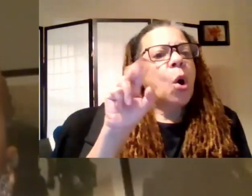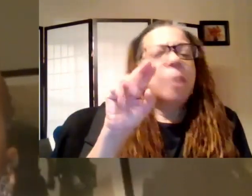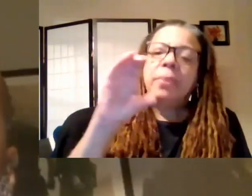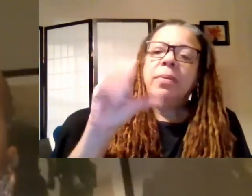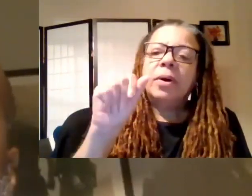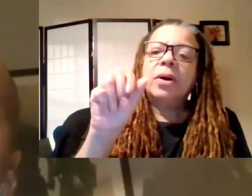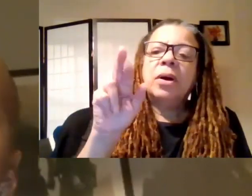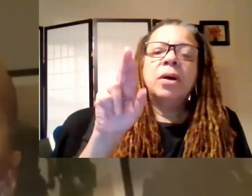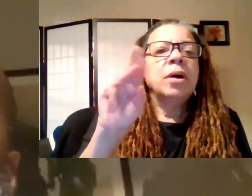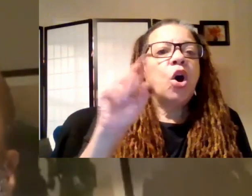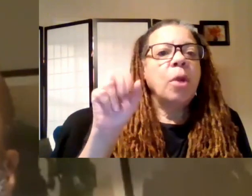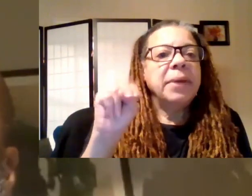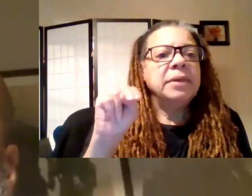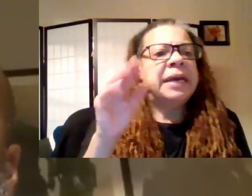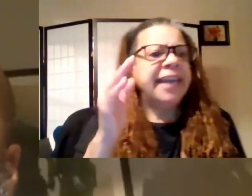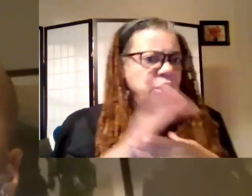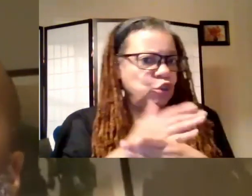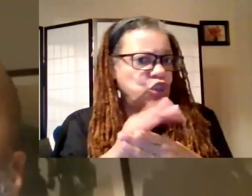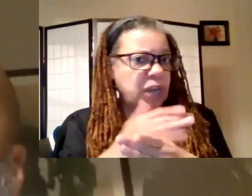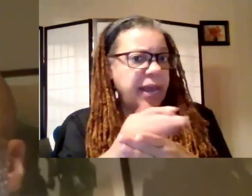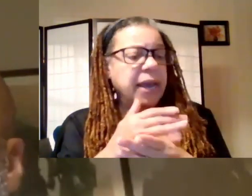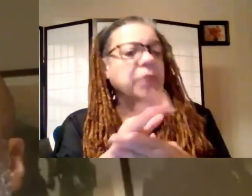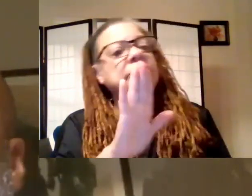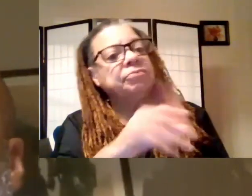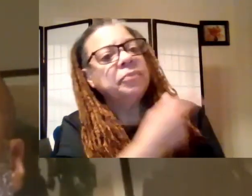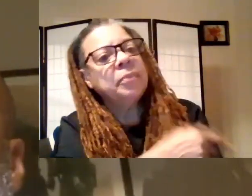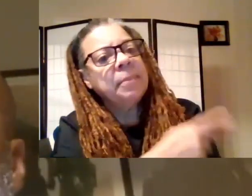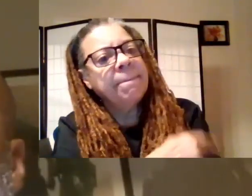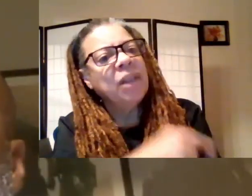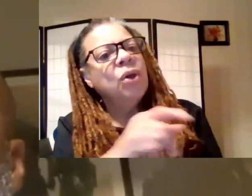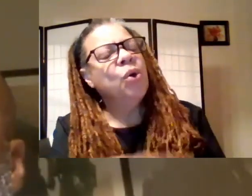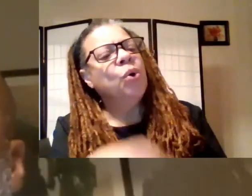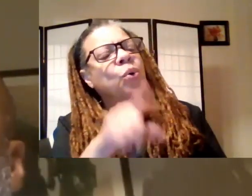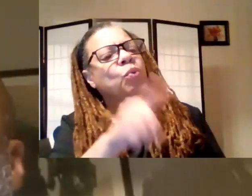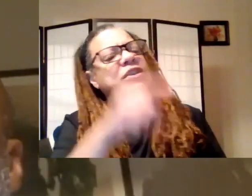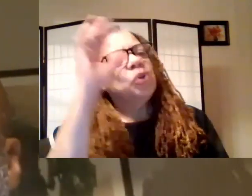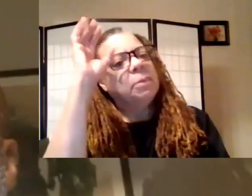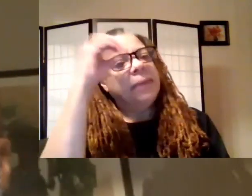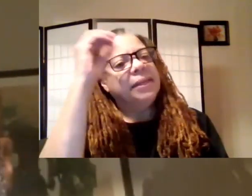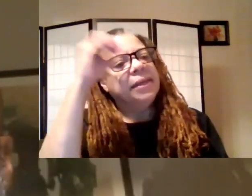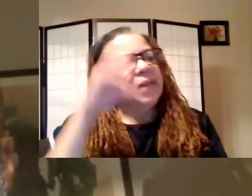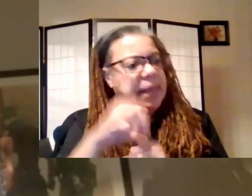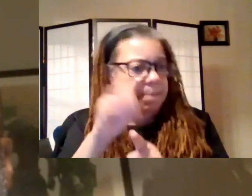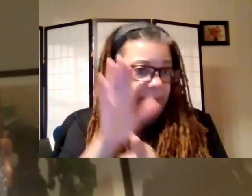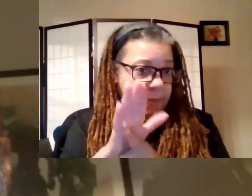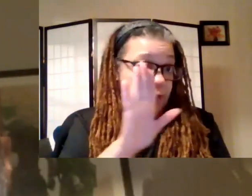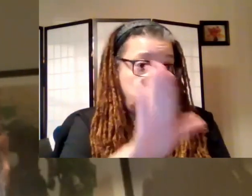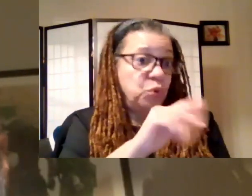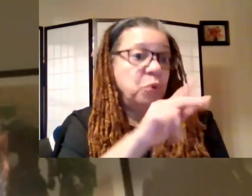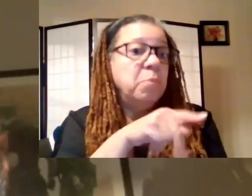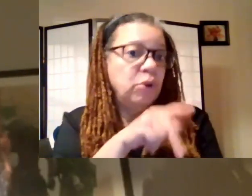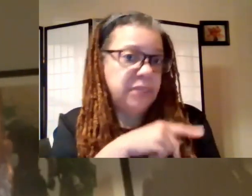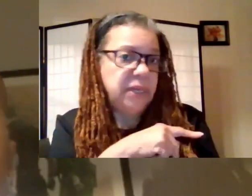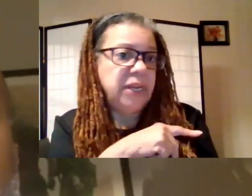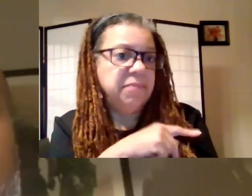briefly, as a patient, what do you think what would the impact be to you personally or to other patients